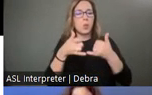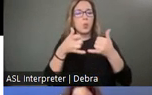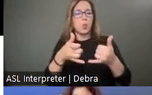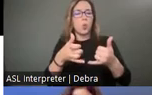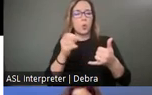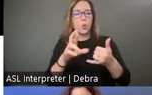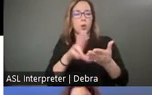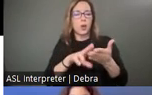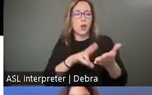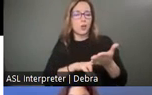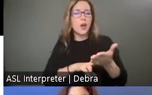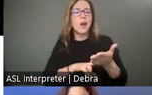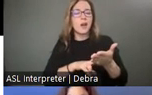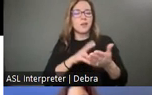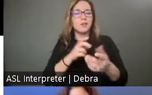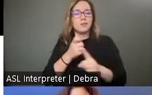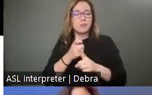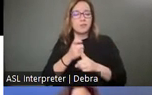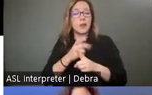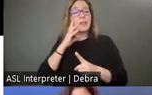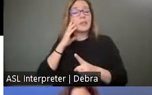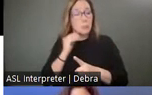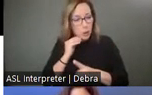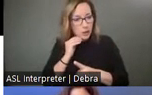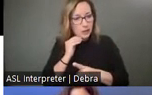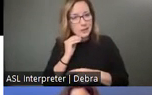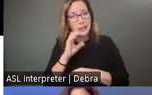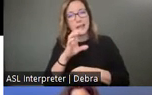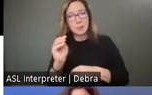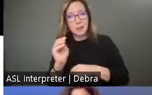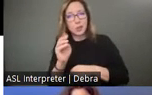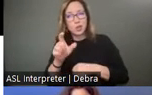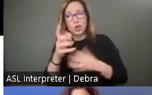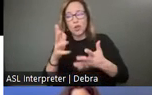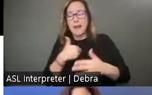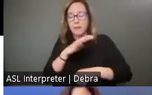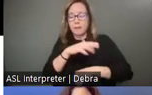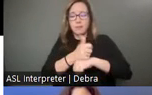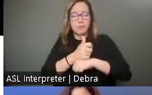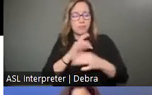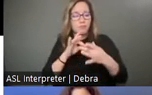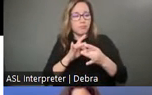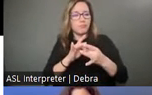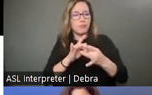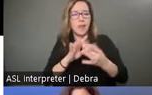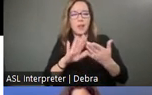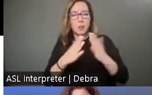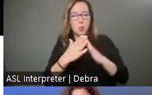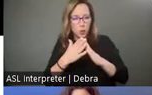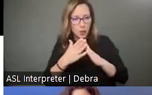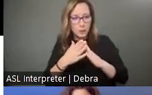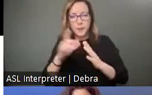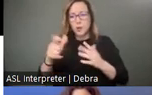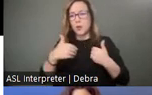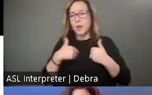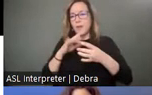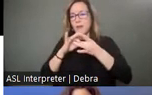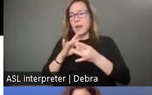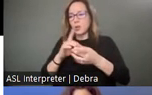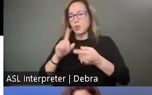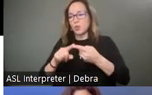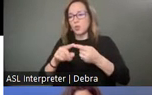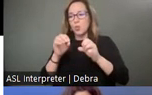is experienced in disaster case management. They should have those relationships within the community. It should have those connections to the organizations